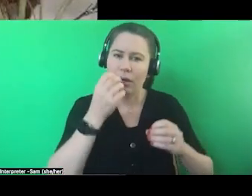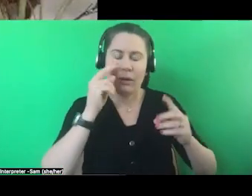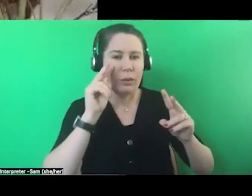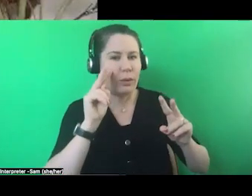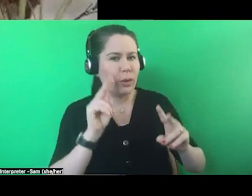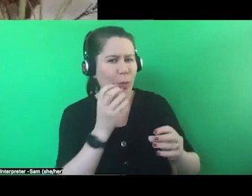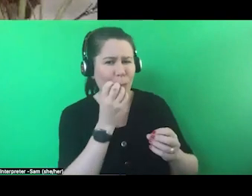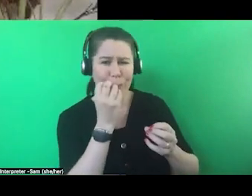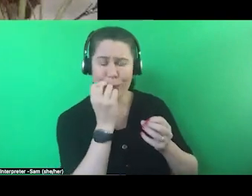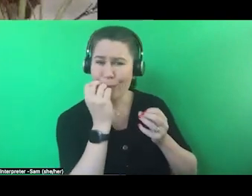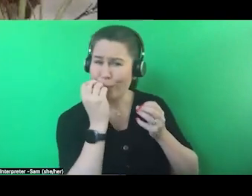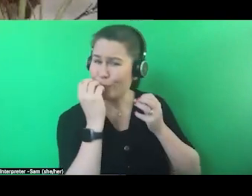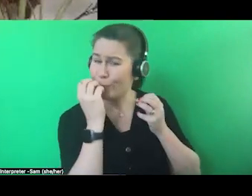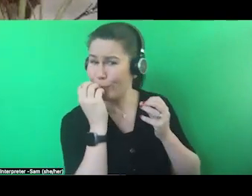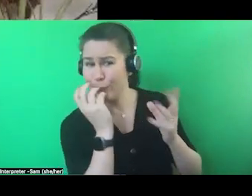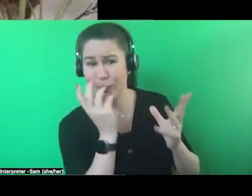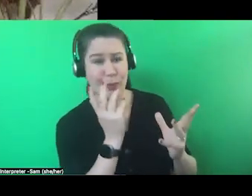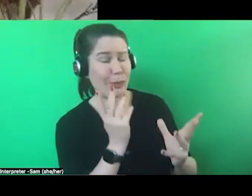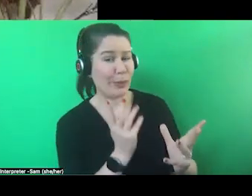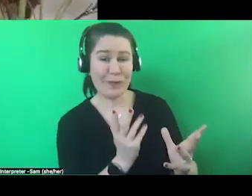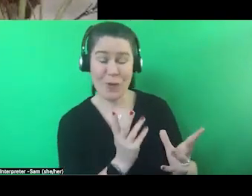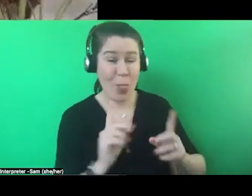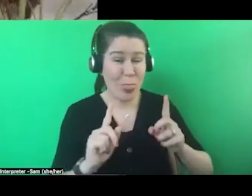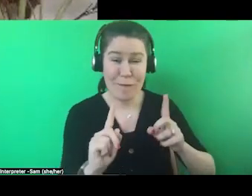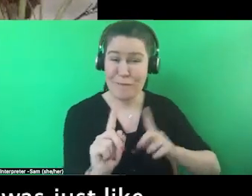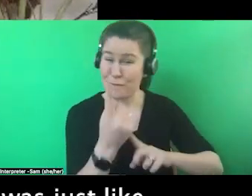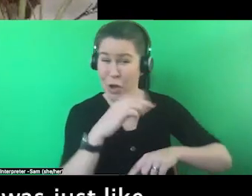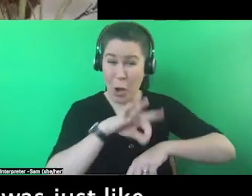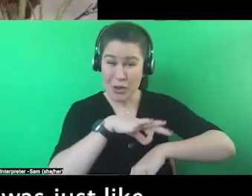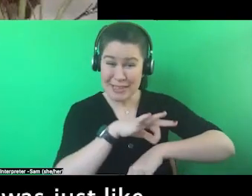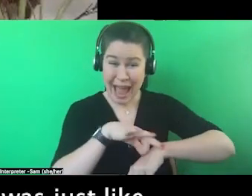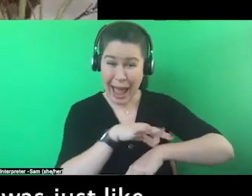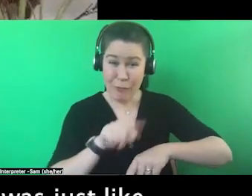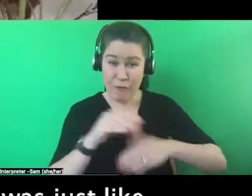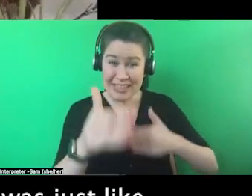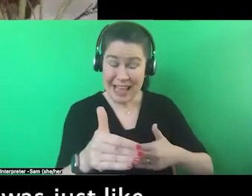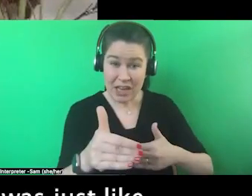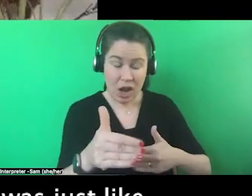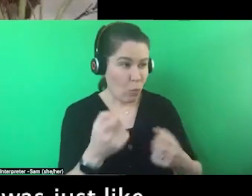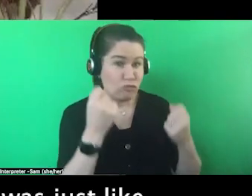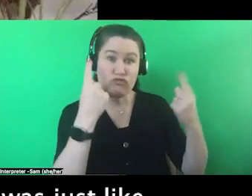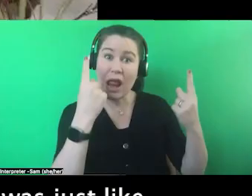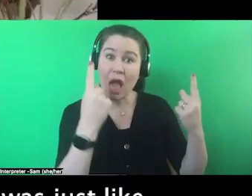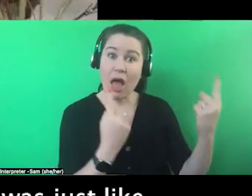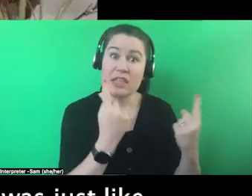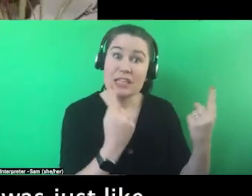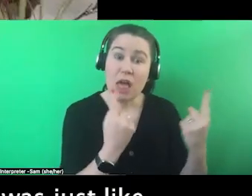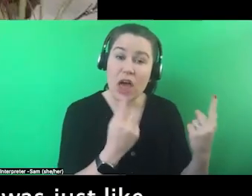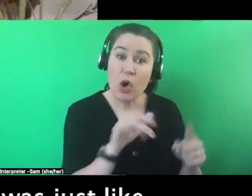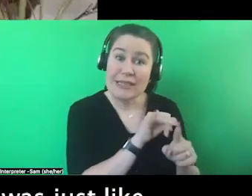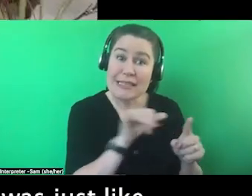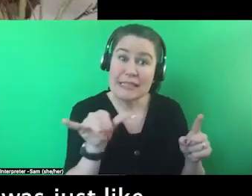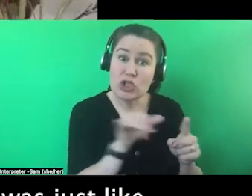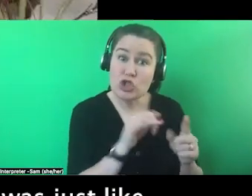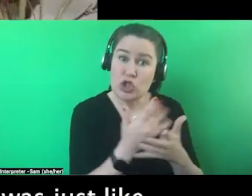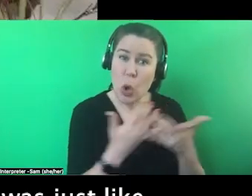that from the very first hour, I think, of the session, we realised we had so much in common, and it was just